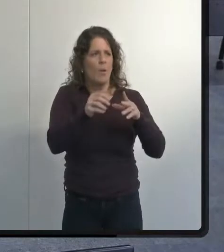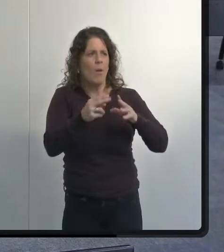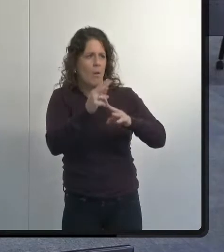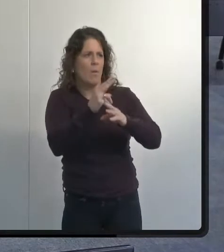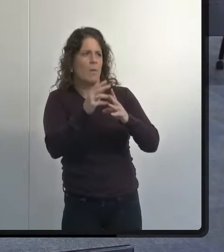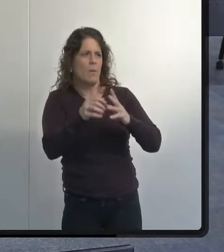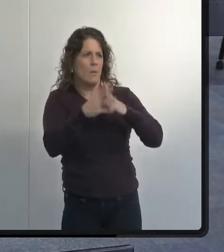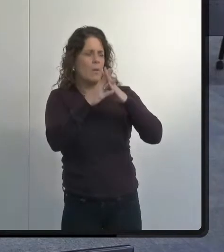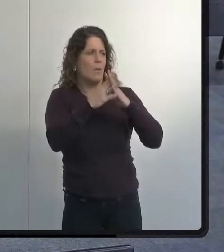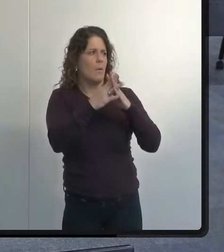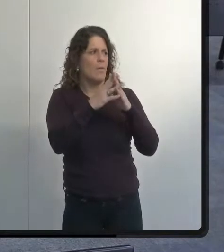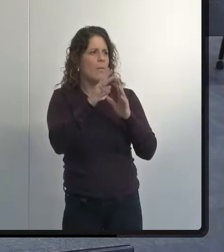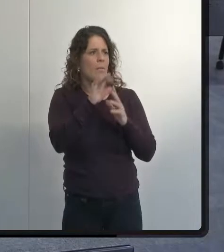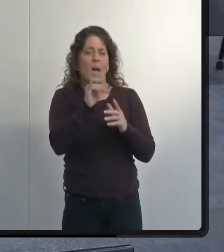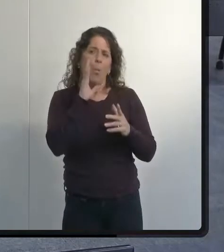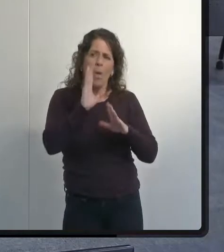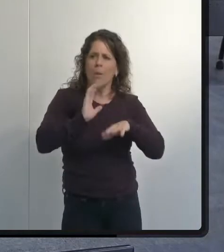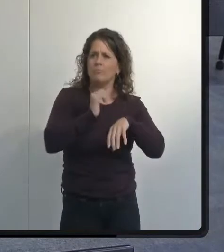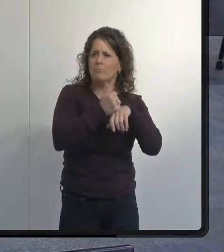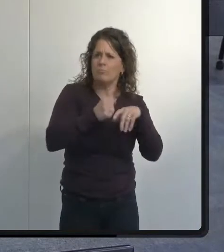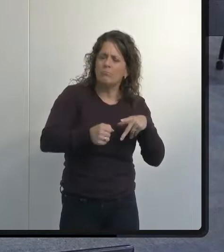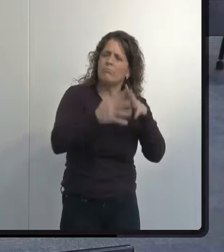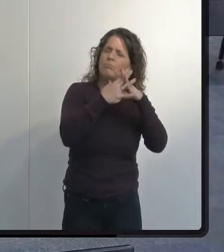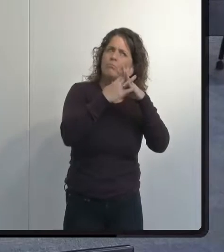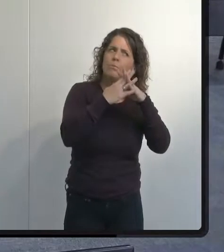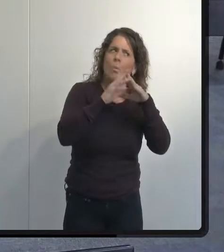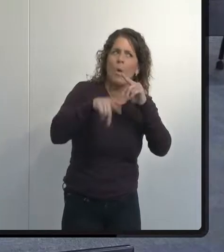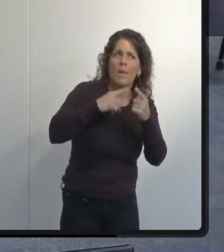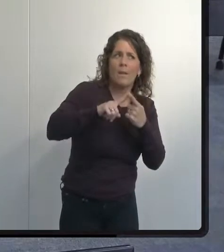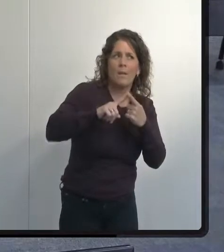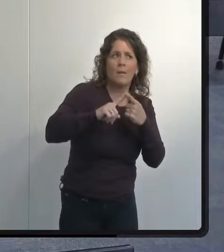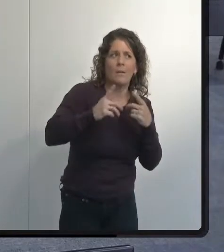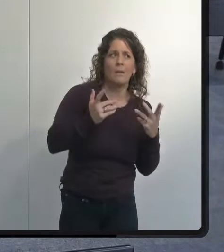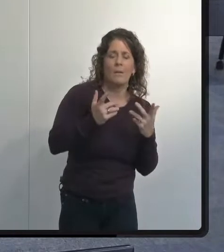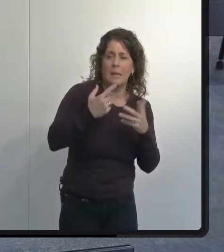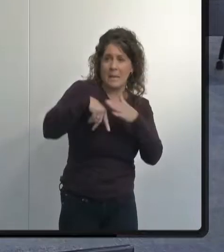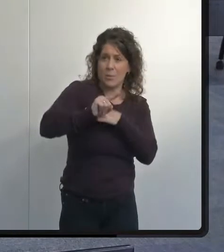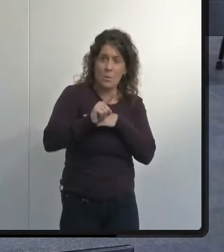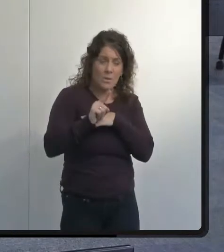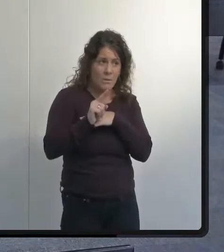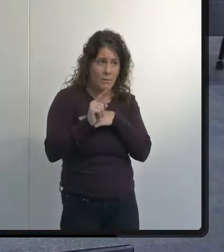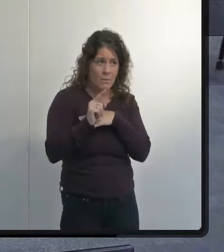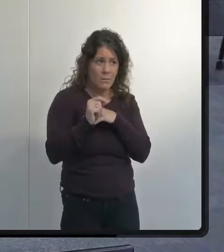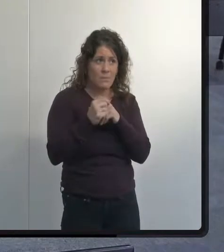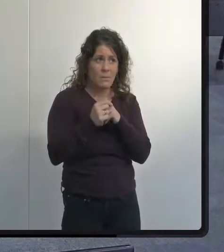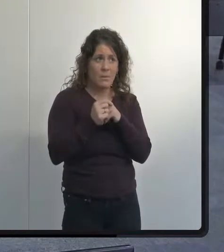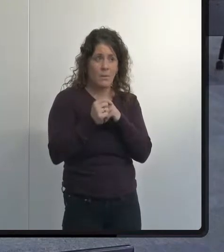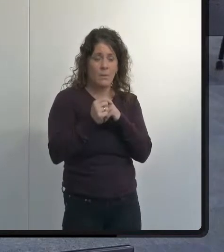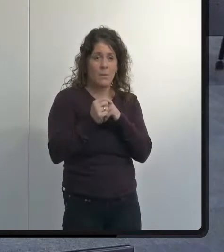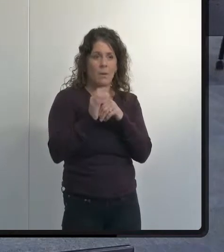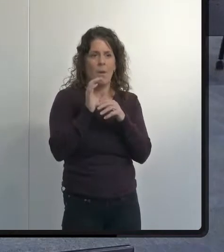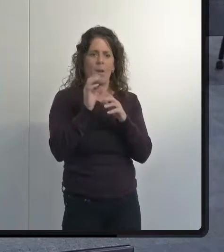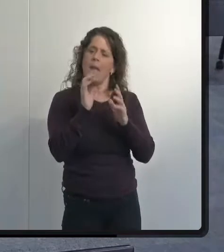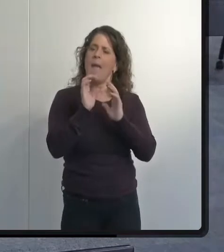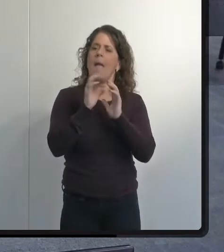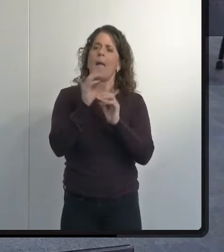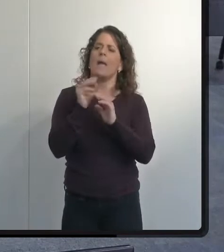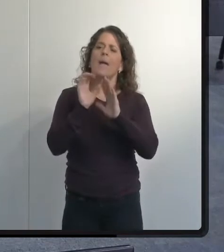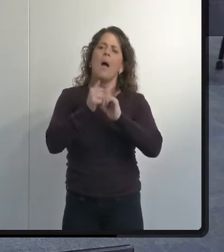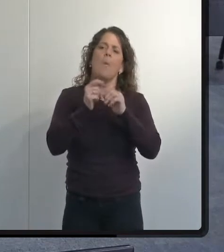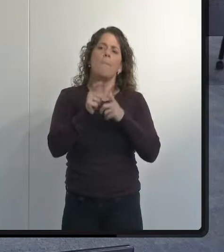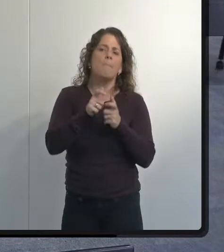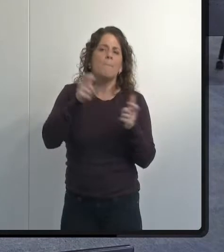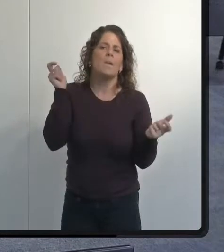you were talking about, when that might be up? Is that looking like in the next week or so? And then, how big would this facility be? How